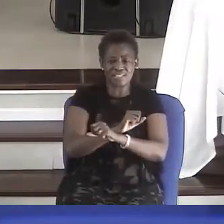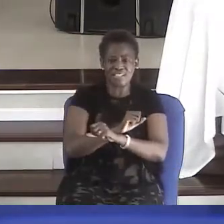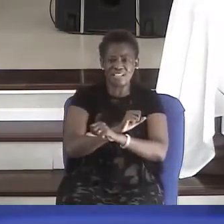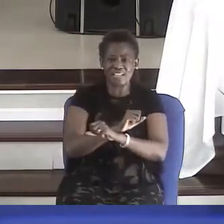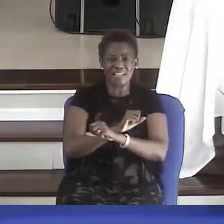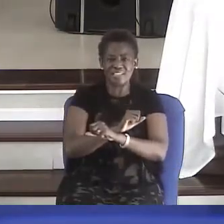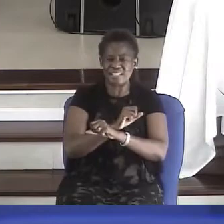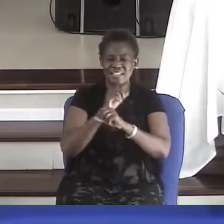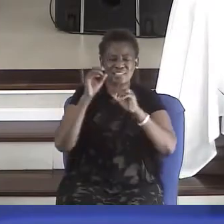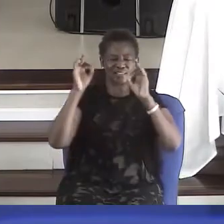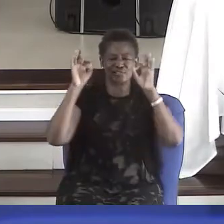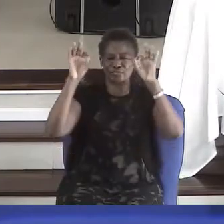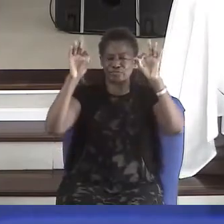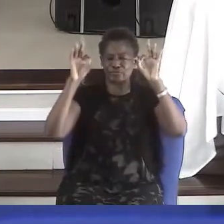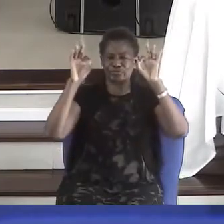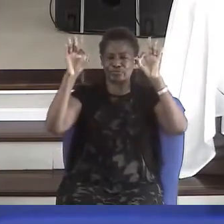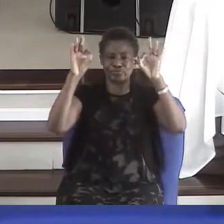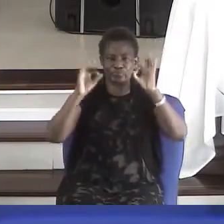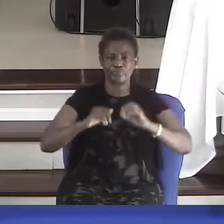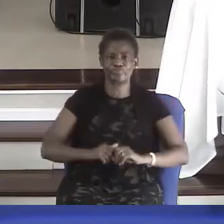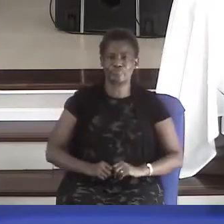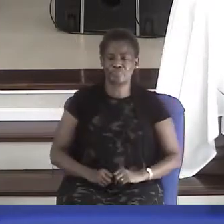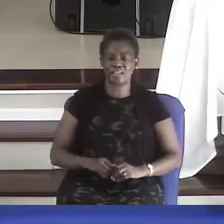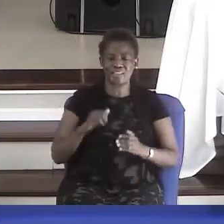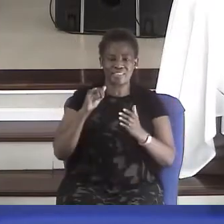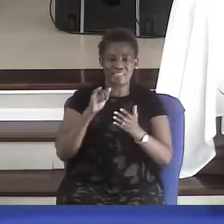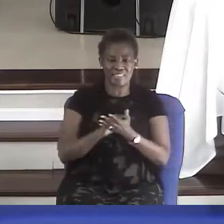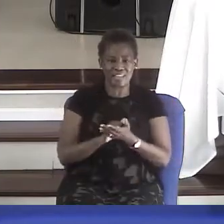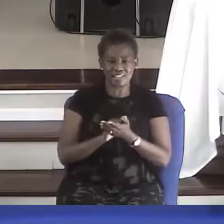That which is from the beginning.